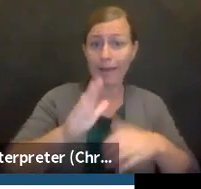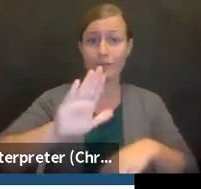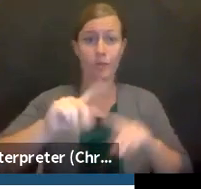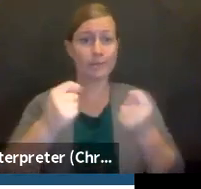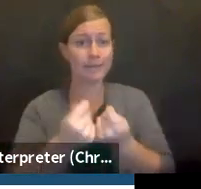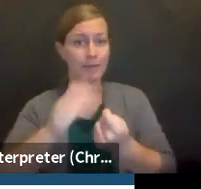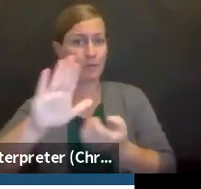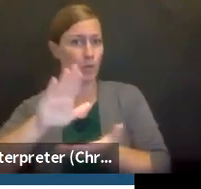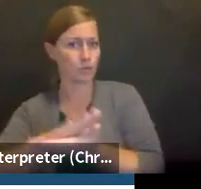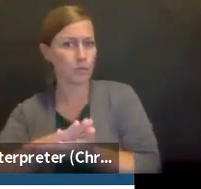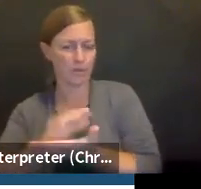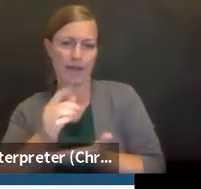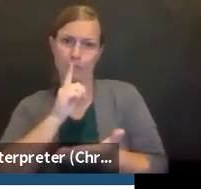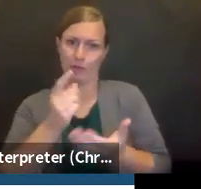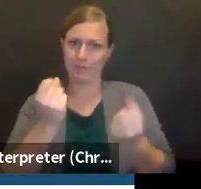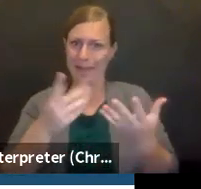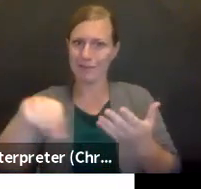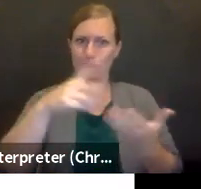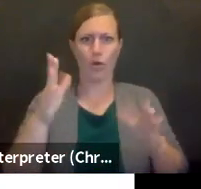that use some of these already.